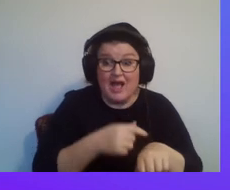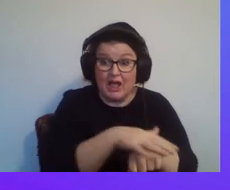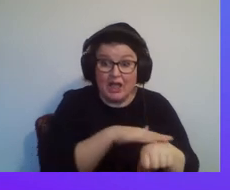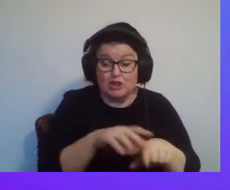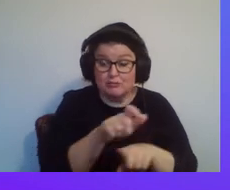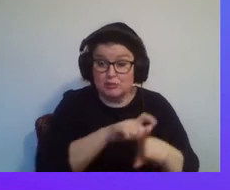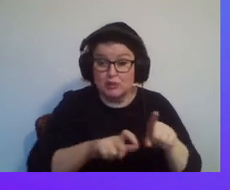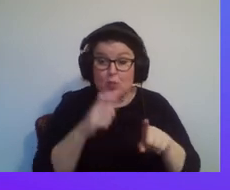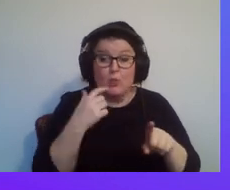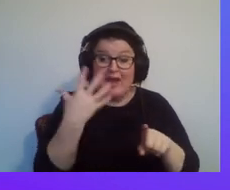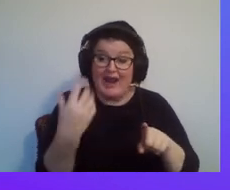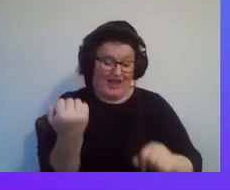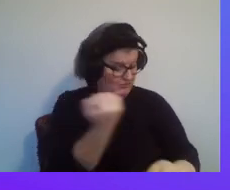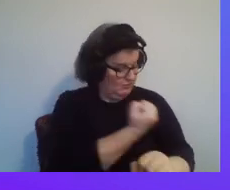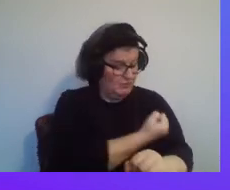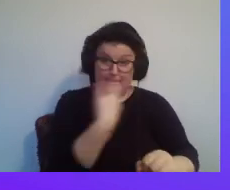be protected?